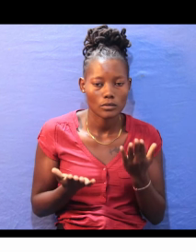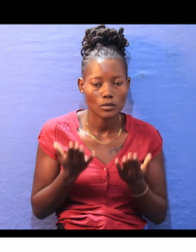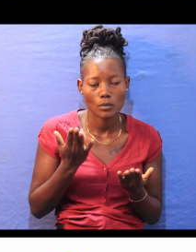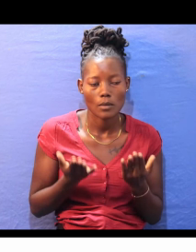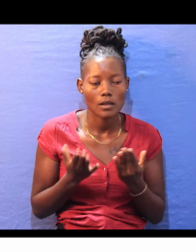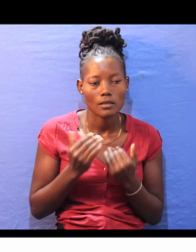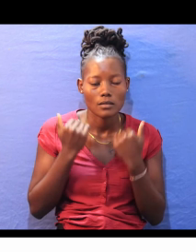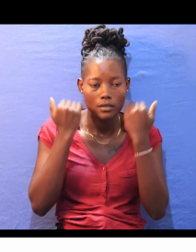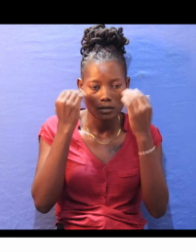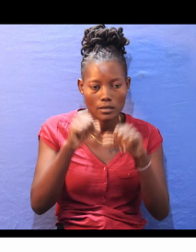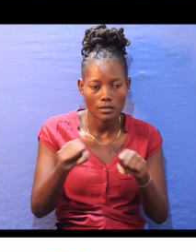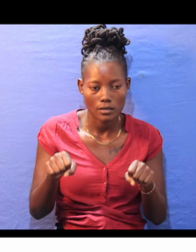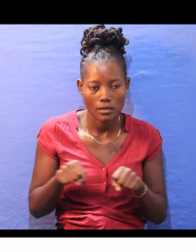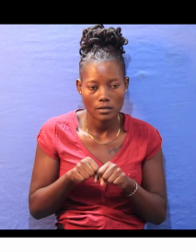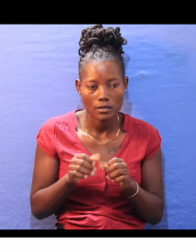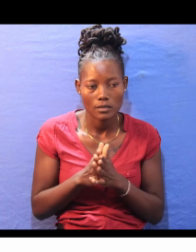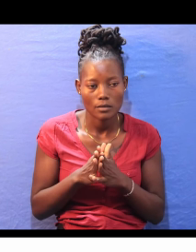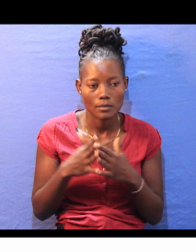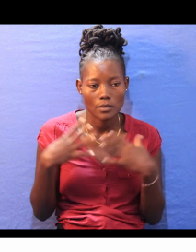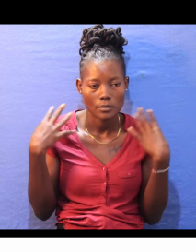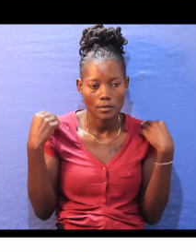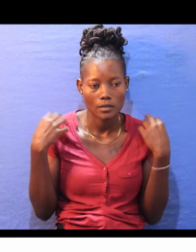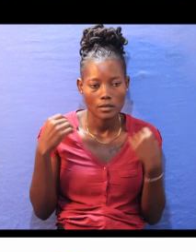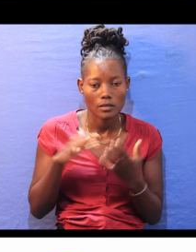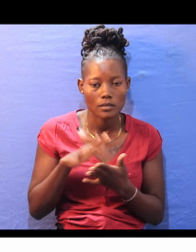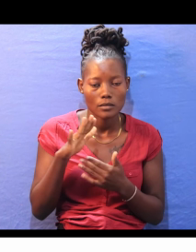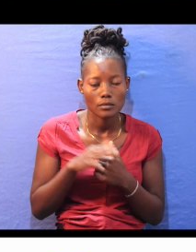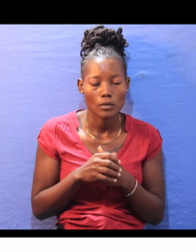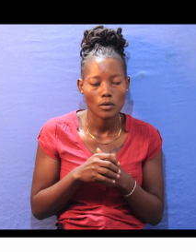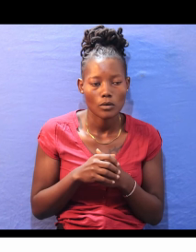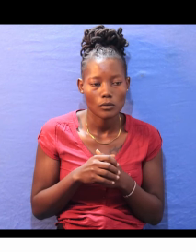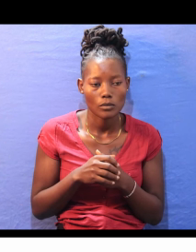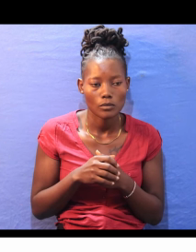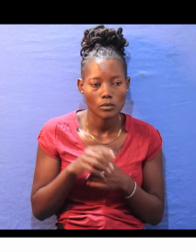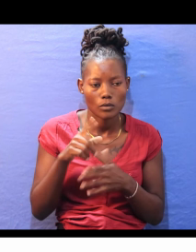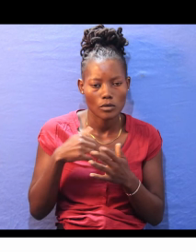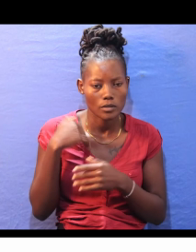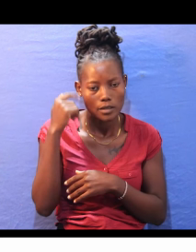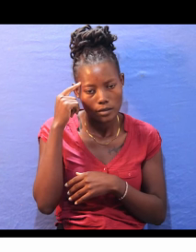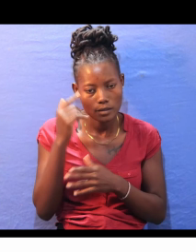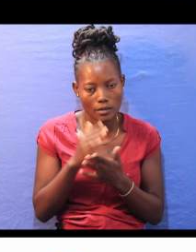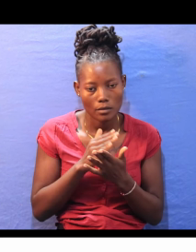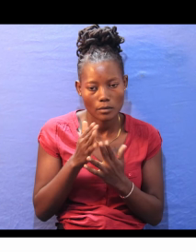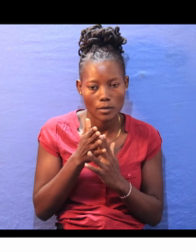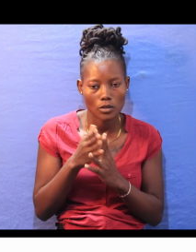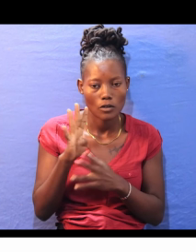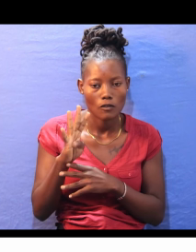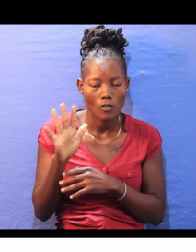system and to emphasize longevity and address chronic injury. When an athlete has been training for 4, 5,